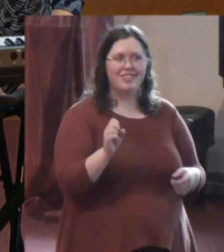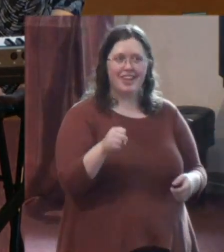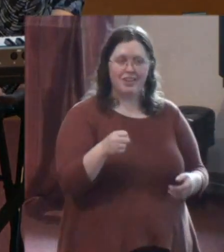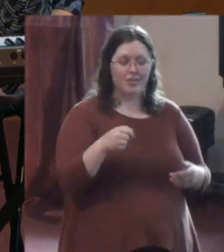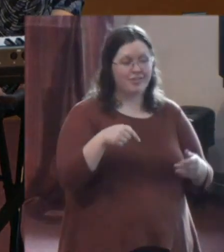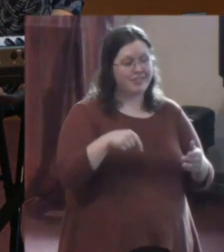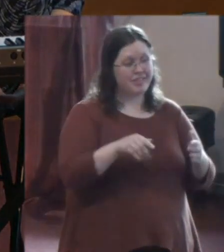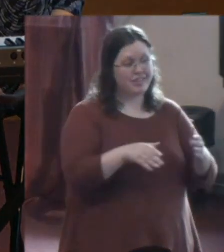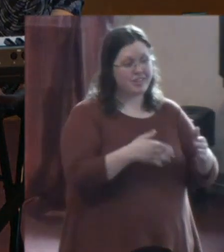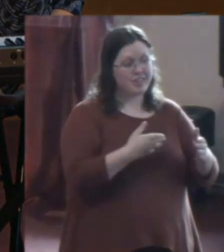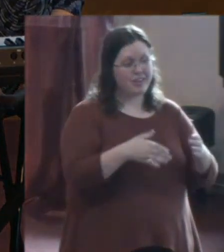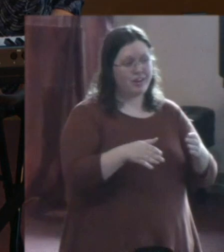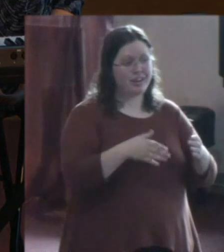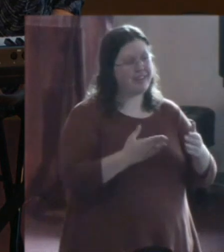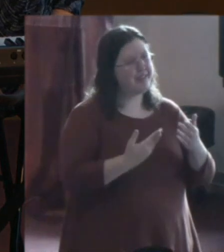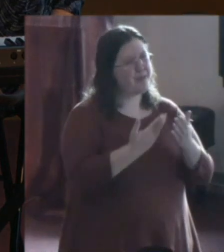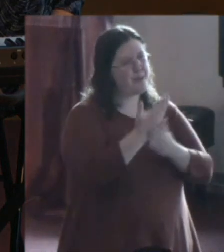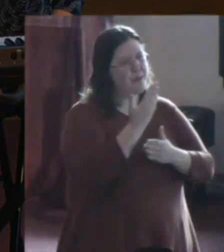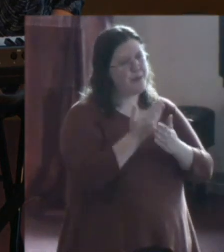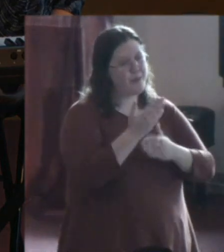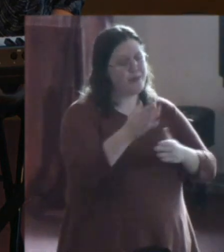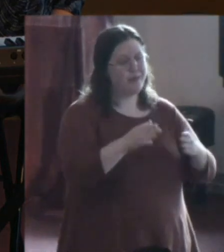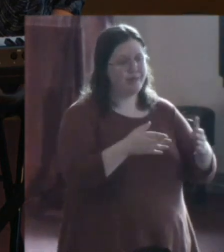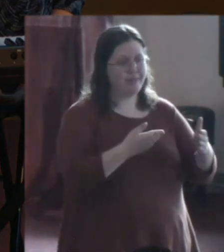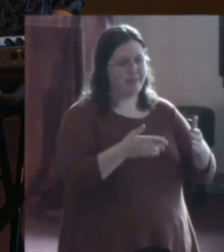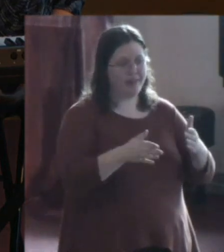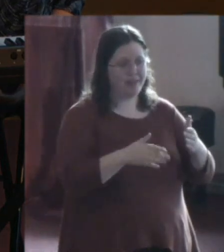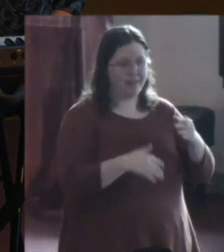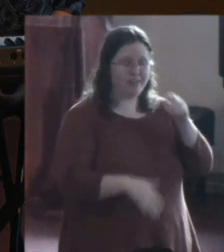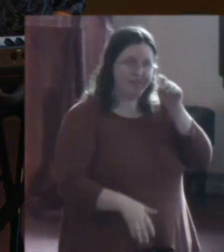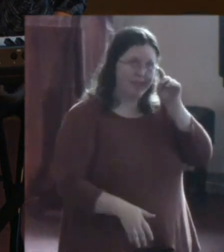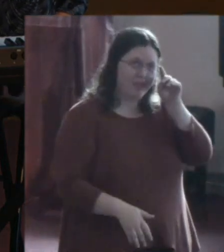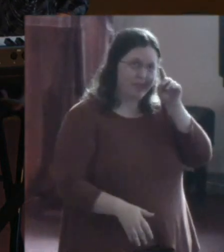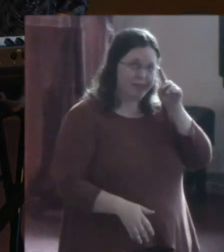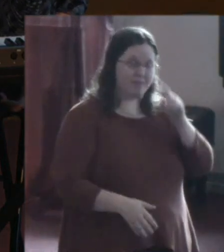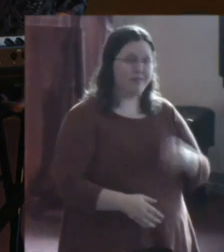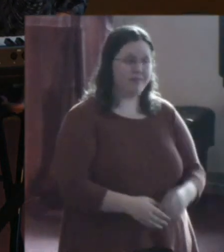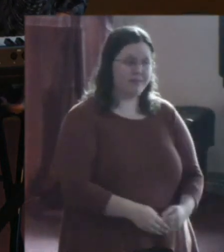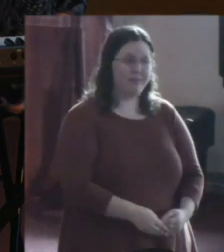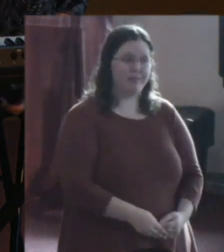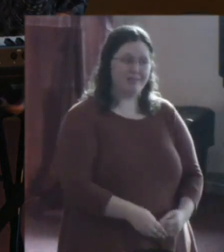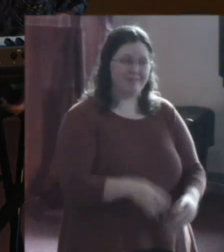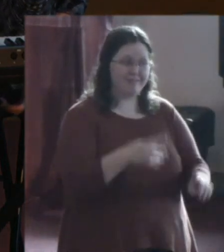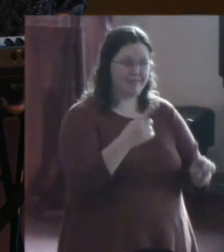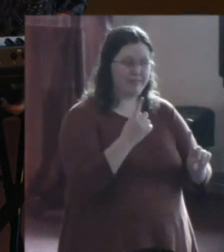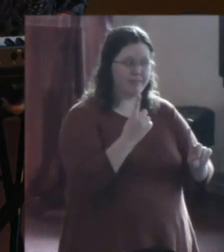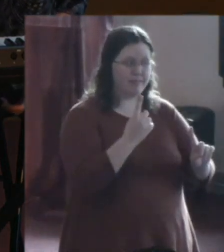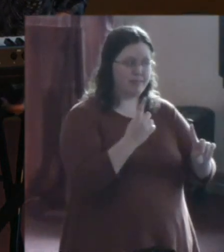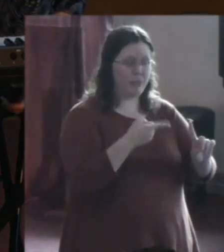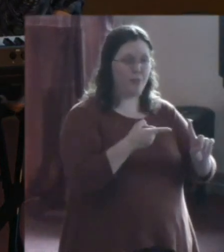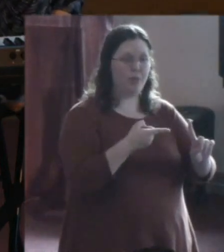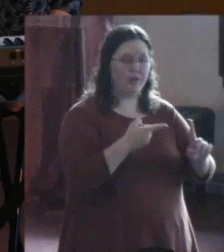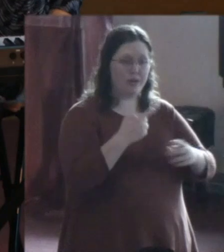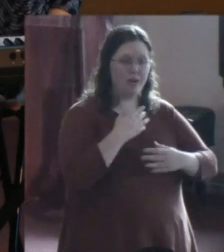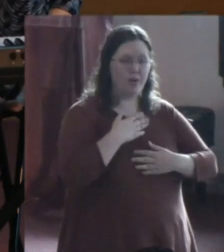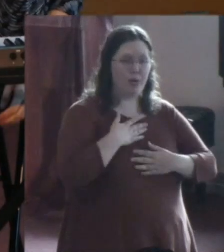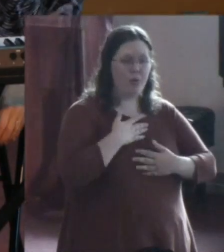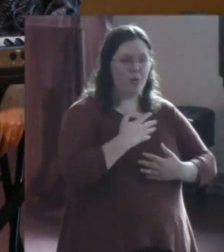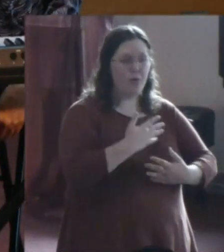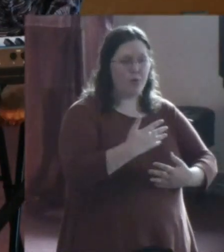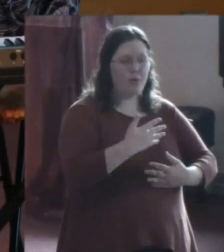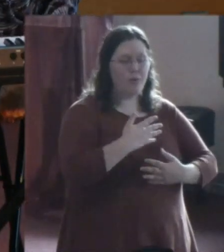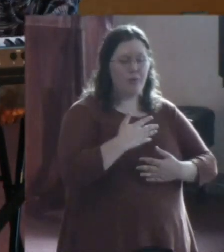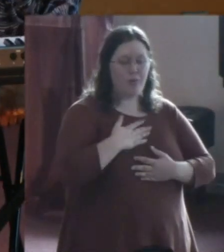song, it's a rather new song, and the intention of it is to breathe as much as you